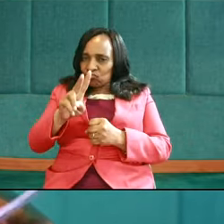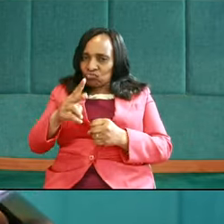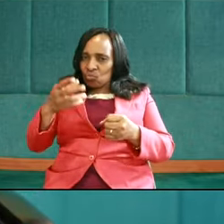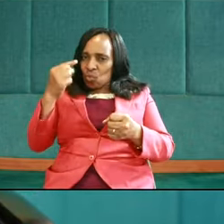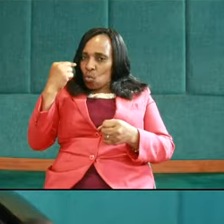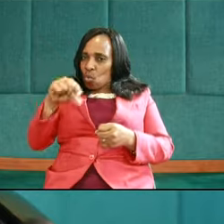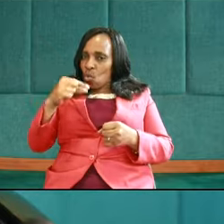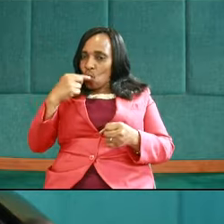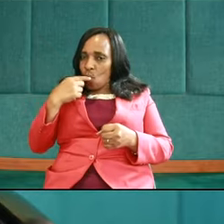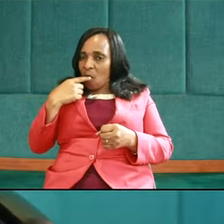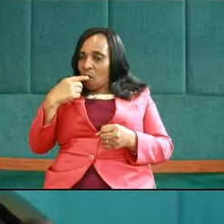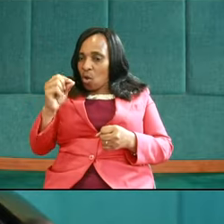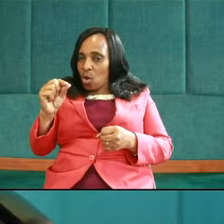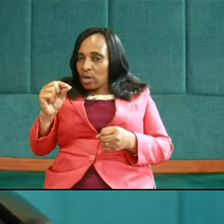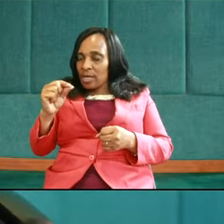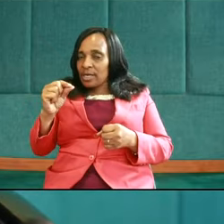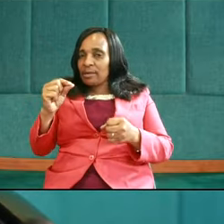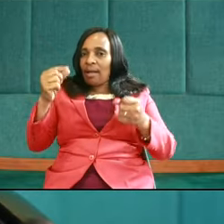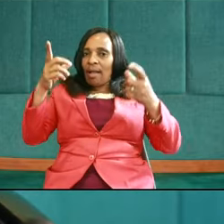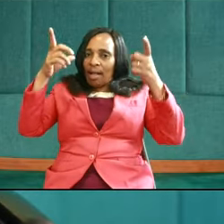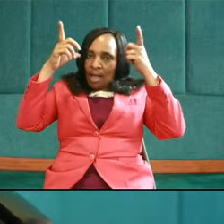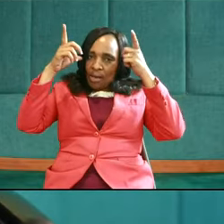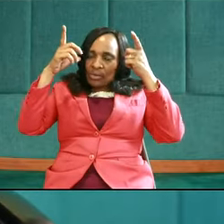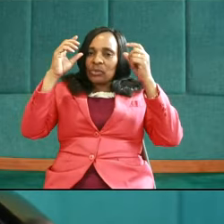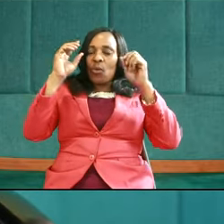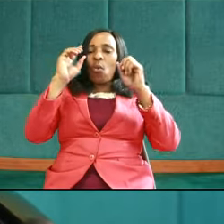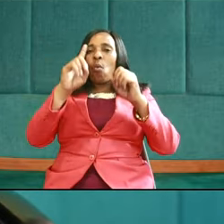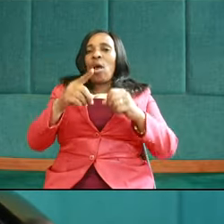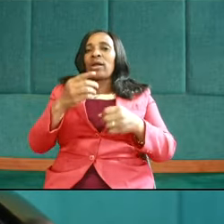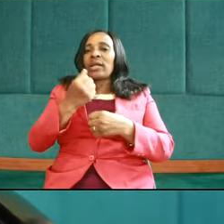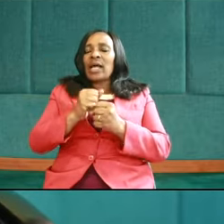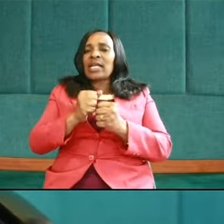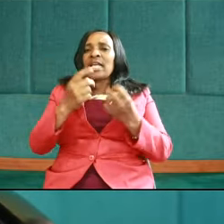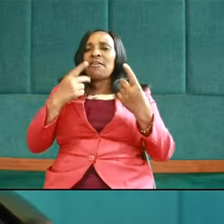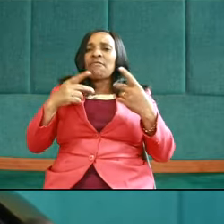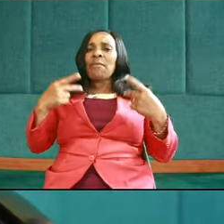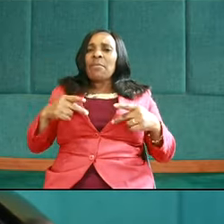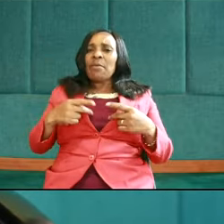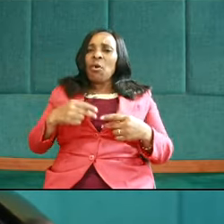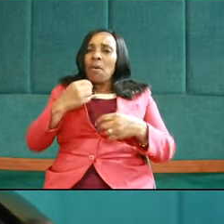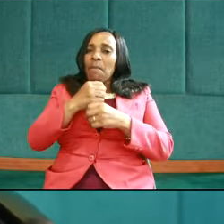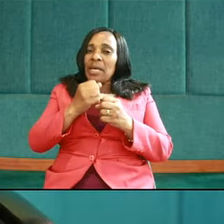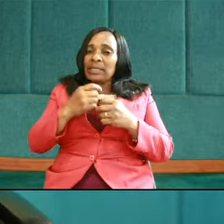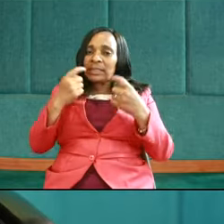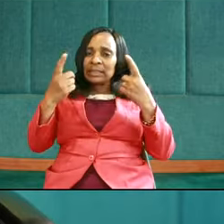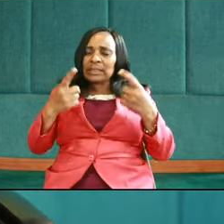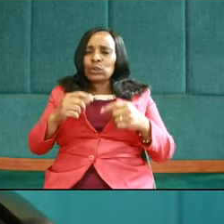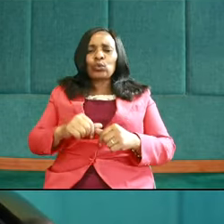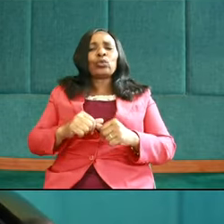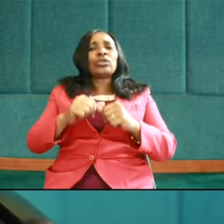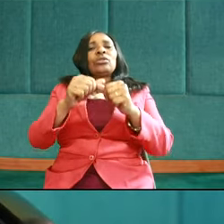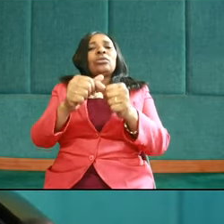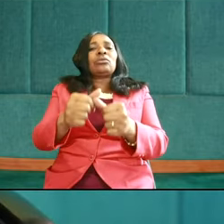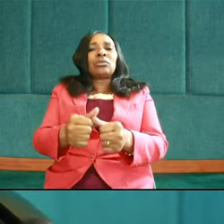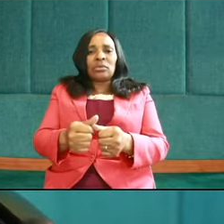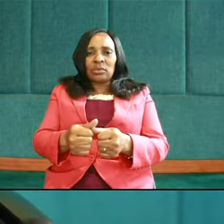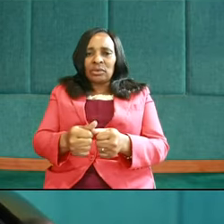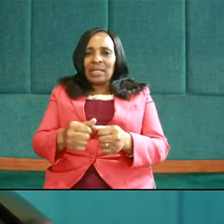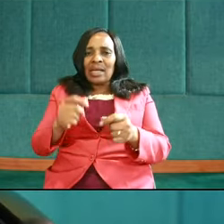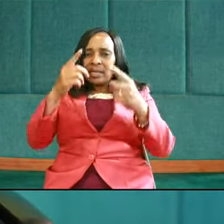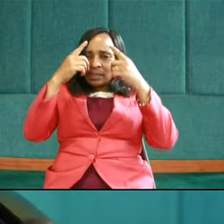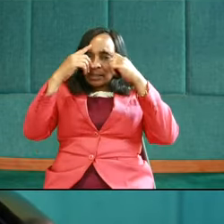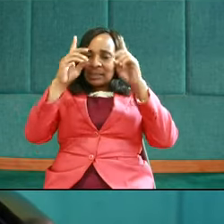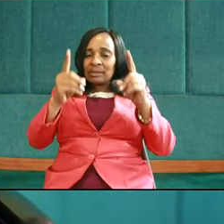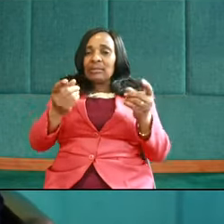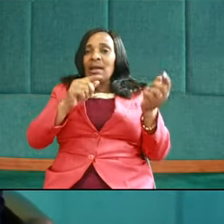one in Bethel and the other in Dan. And these people actually committed sin. They continued and decided to